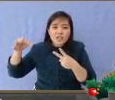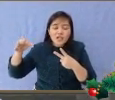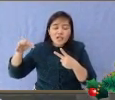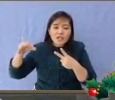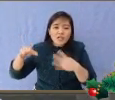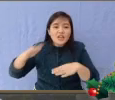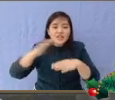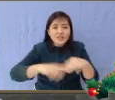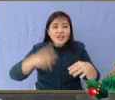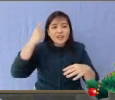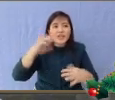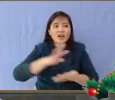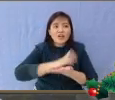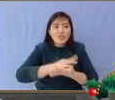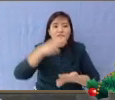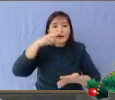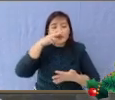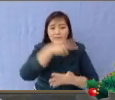virus?